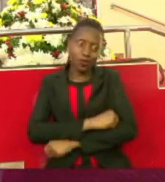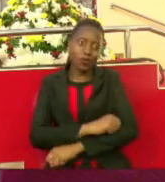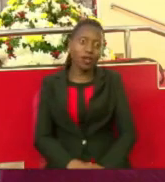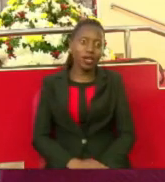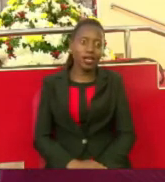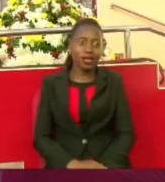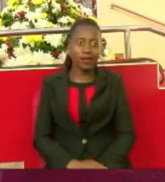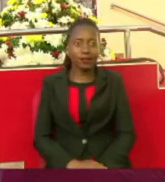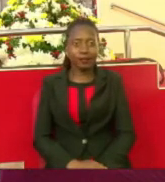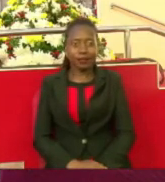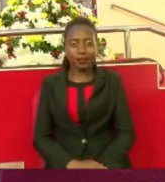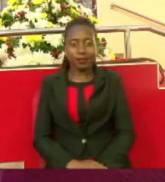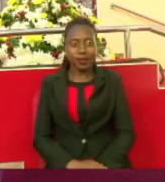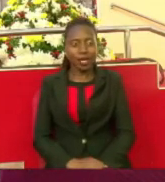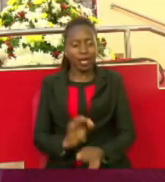And when I hear her speak,